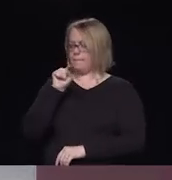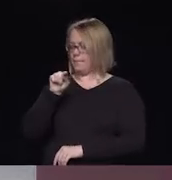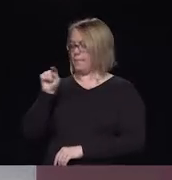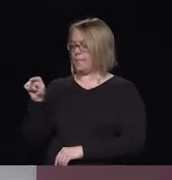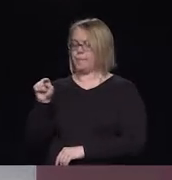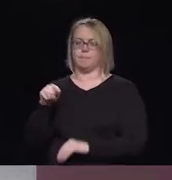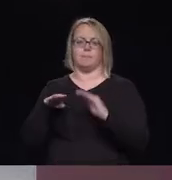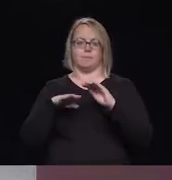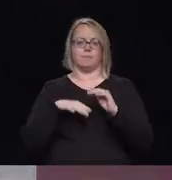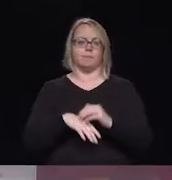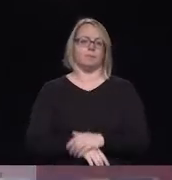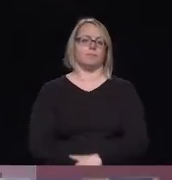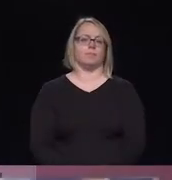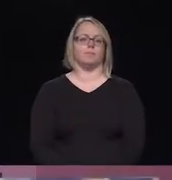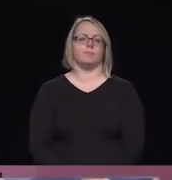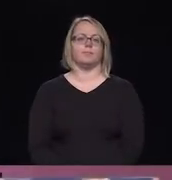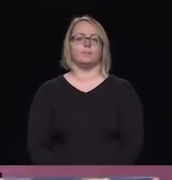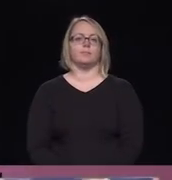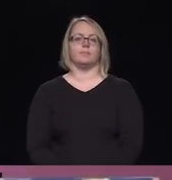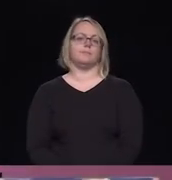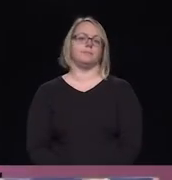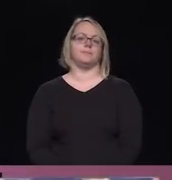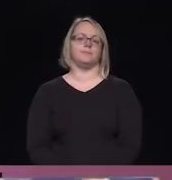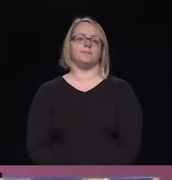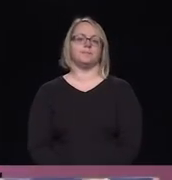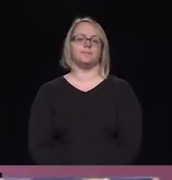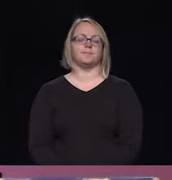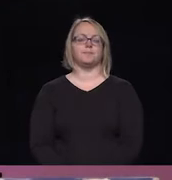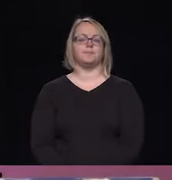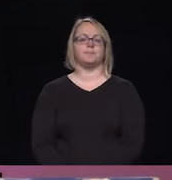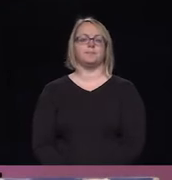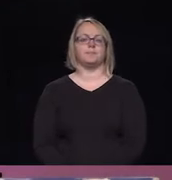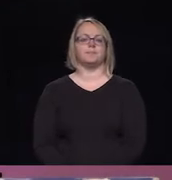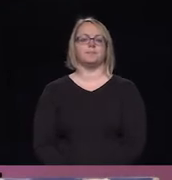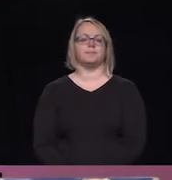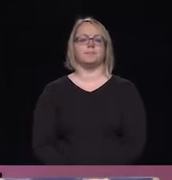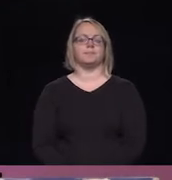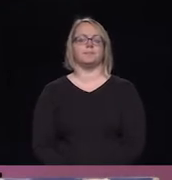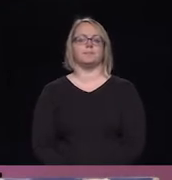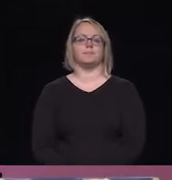Now, if you want to make an even darker edging, you can add a little bit more